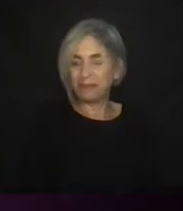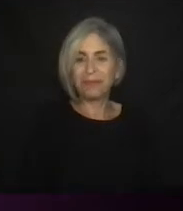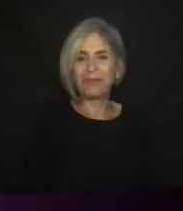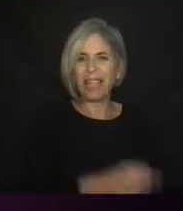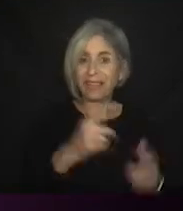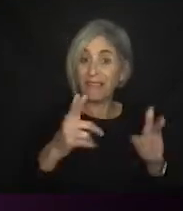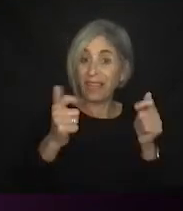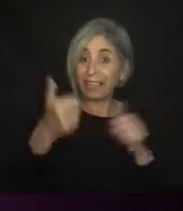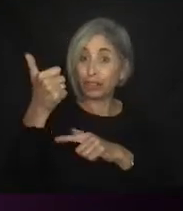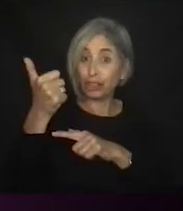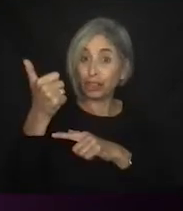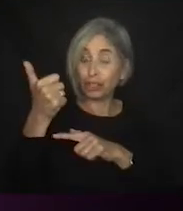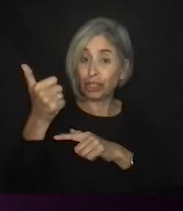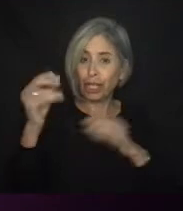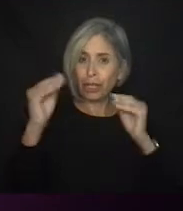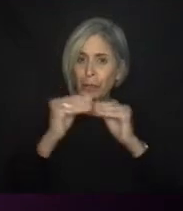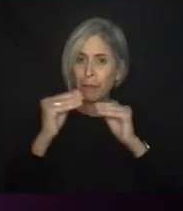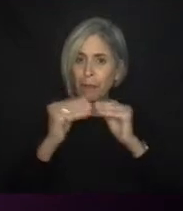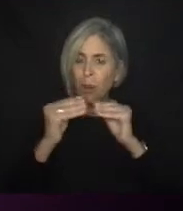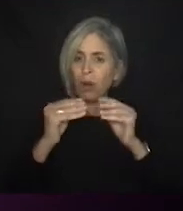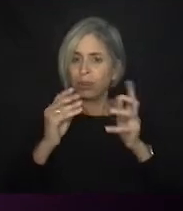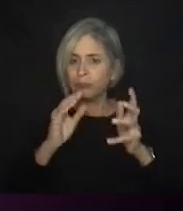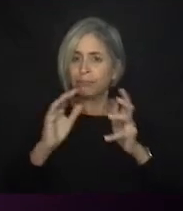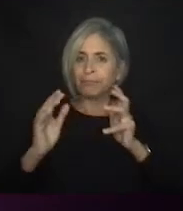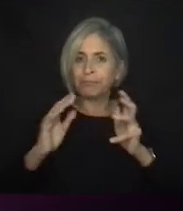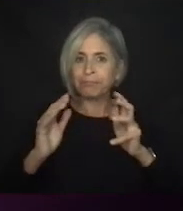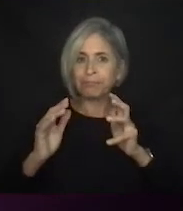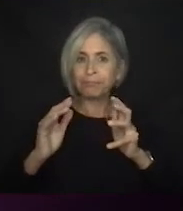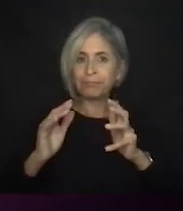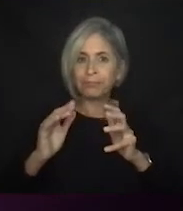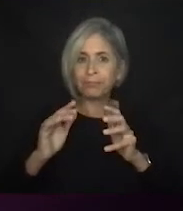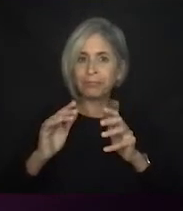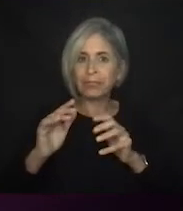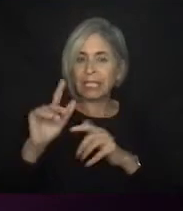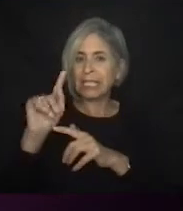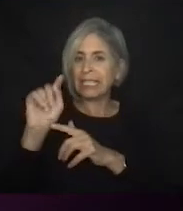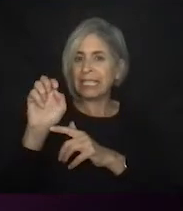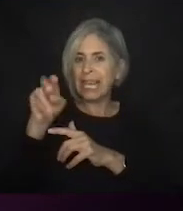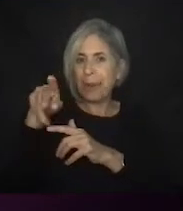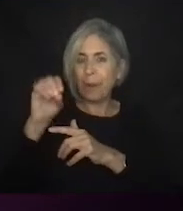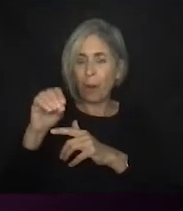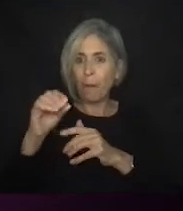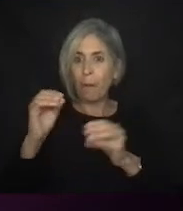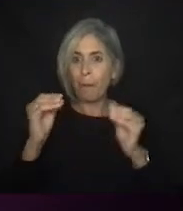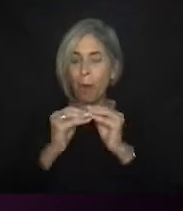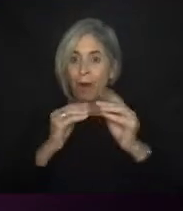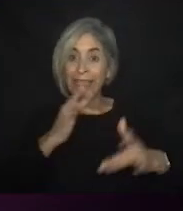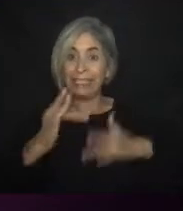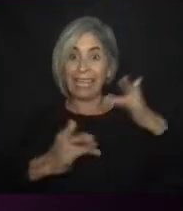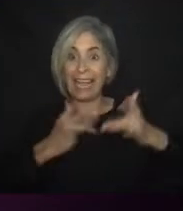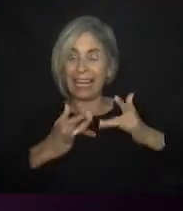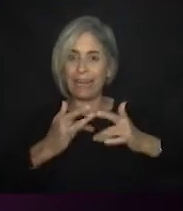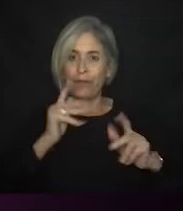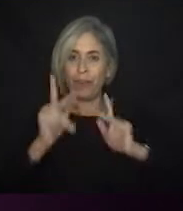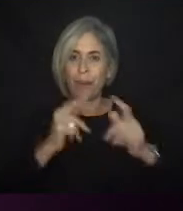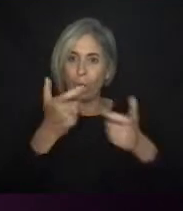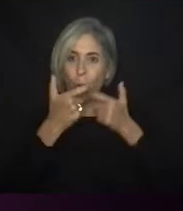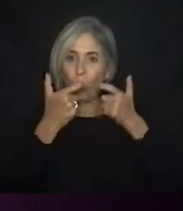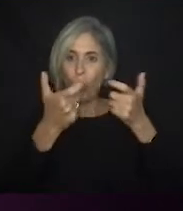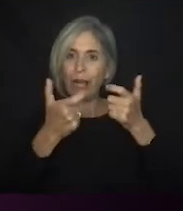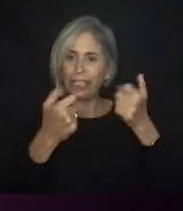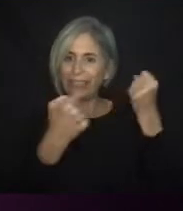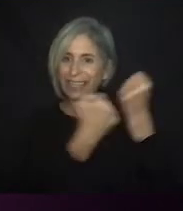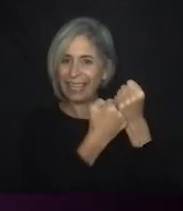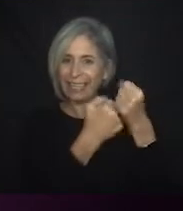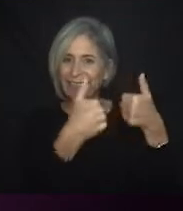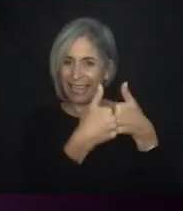Now, it's faster, it's more up-tempo, and it's a lot more exciting for the fans that are watching the game. Because the